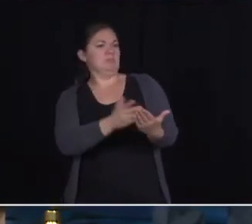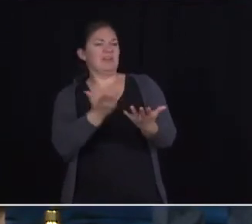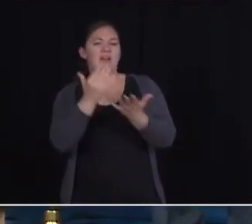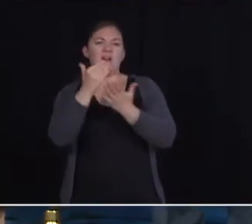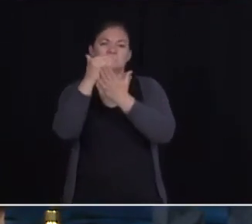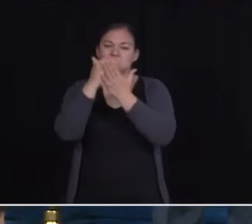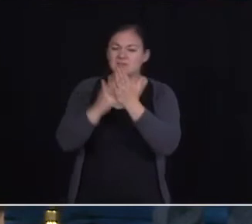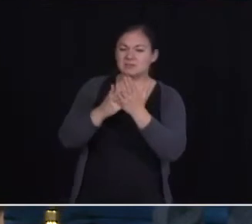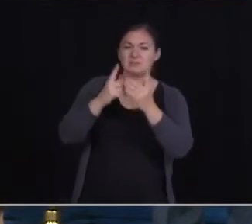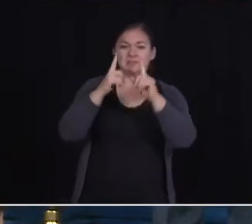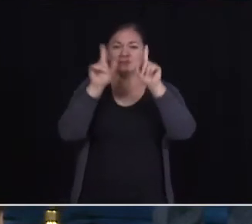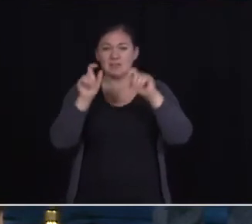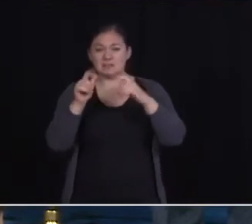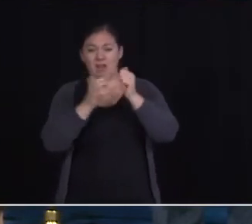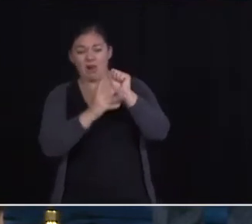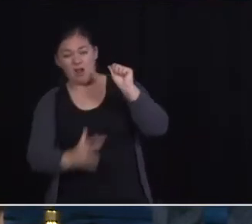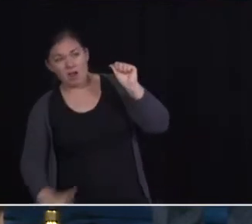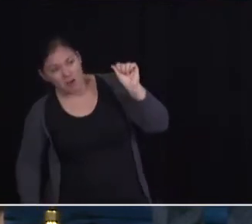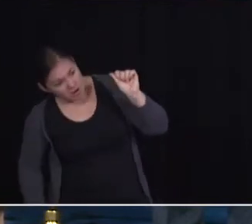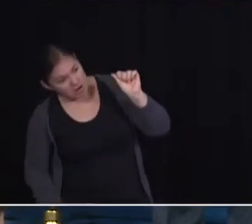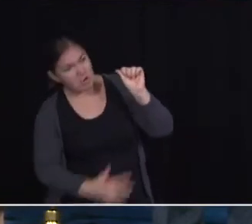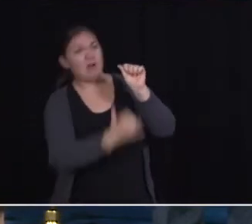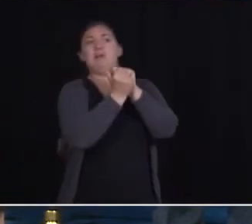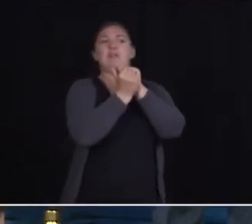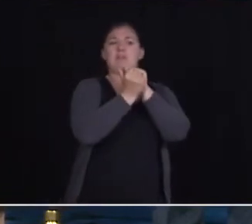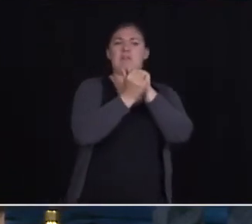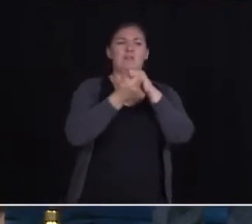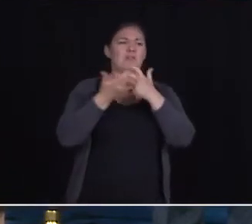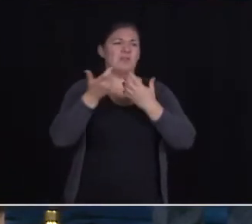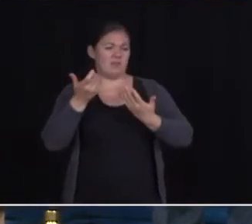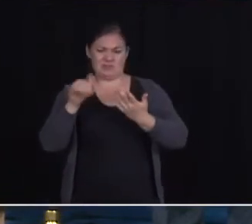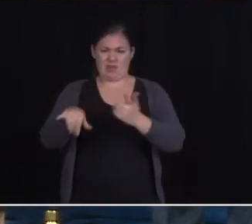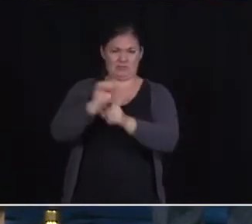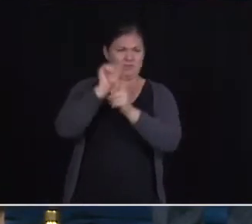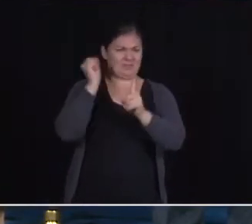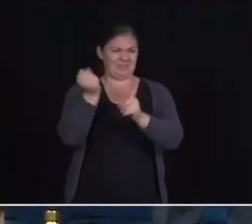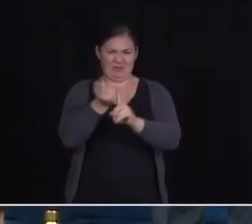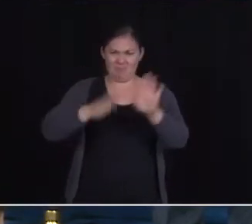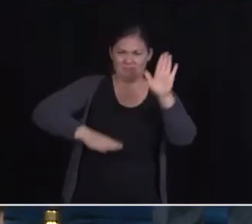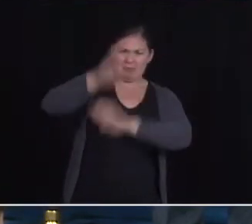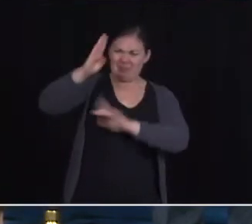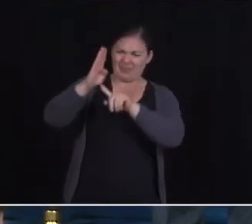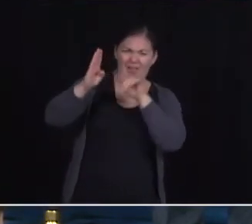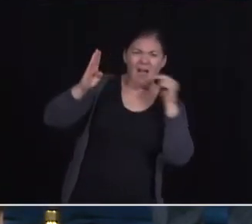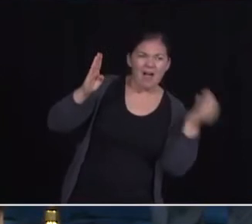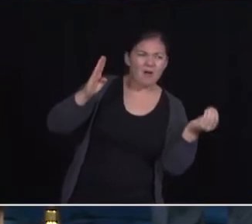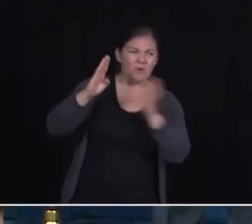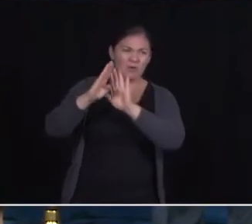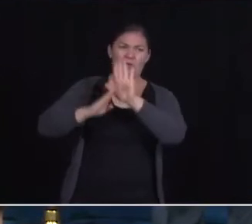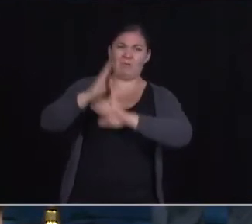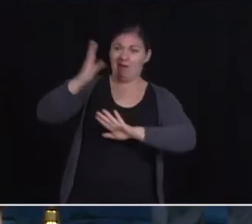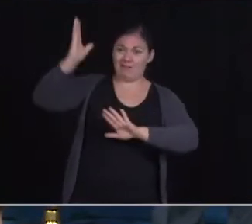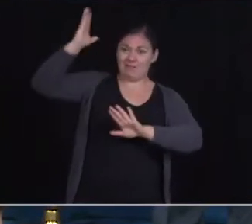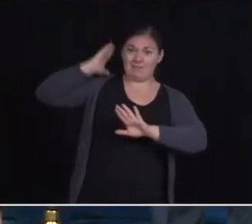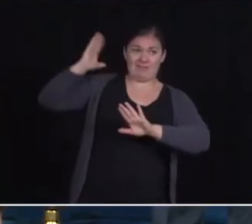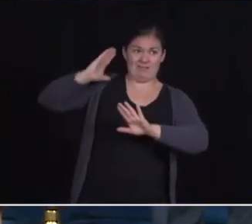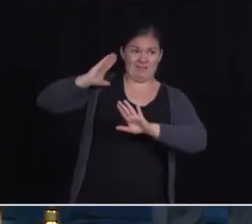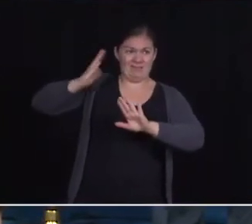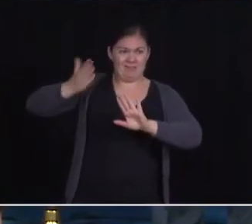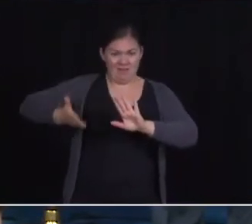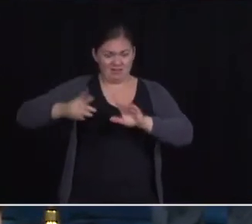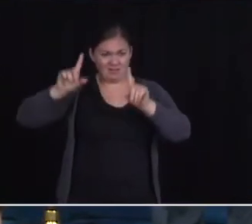this situation for far longer, but the backlog and the testing failures have just made it come to light now? You're